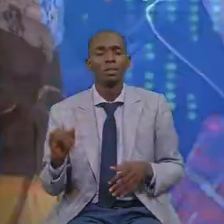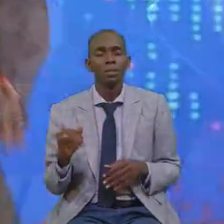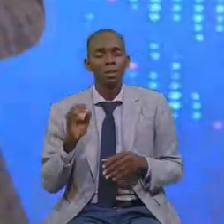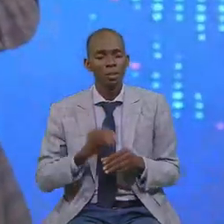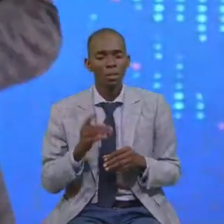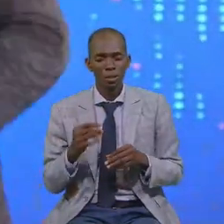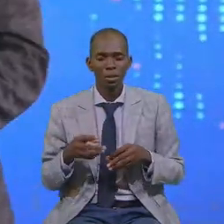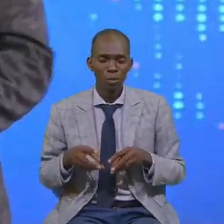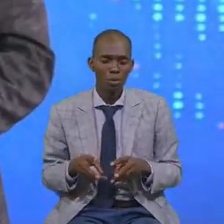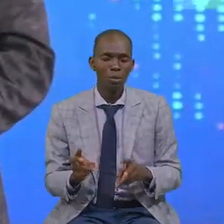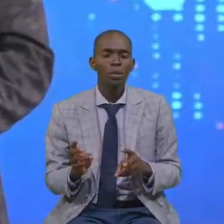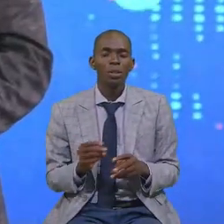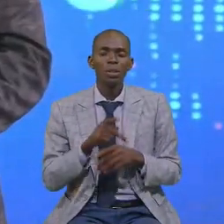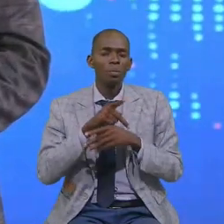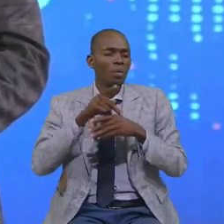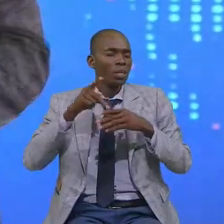way professional.